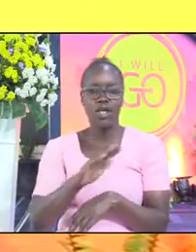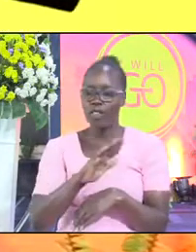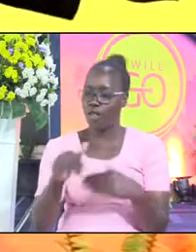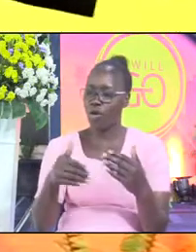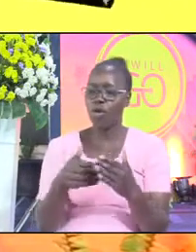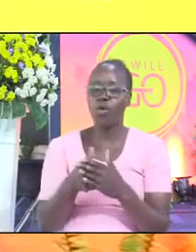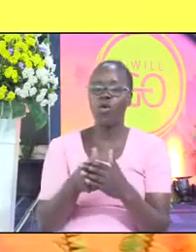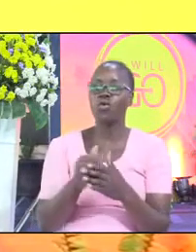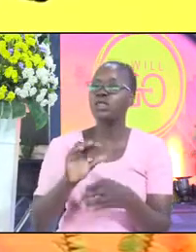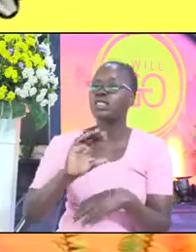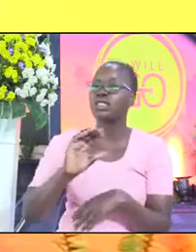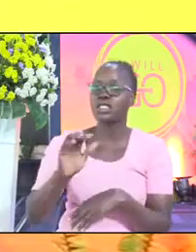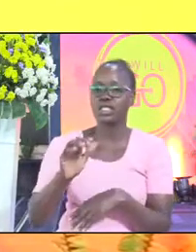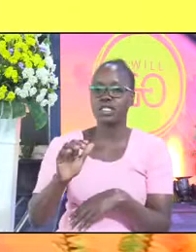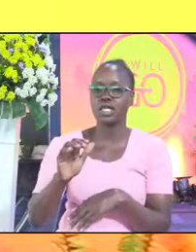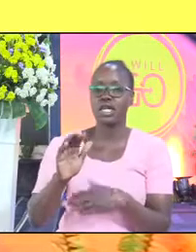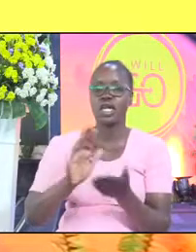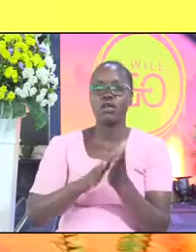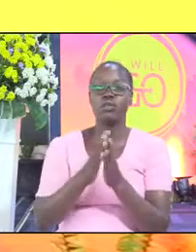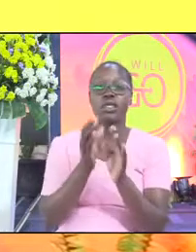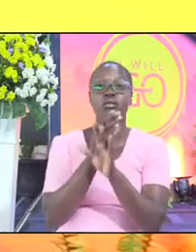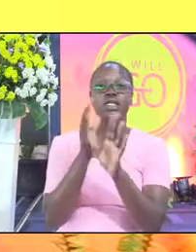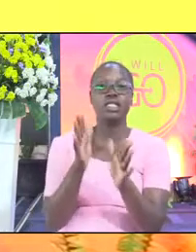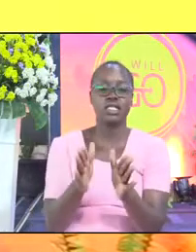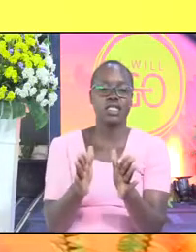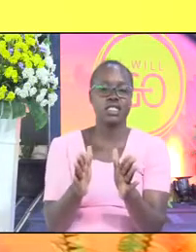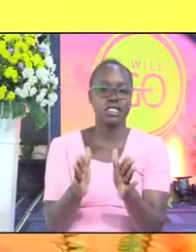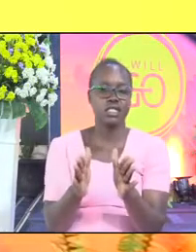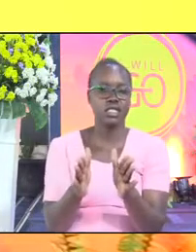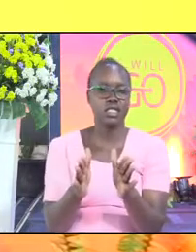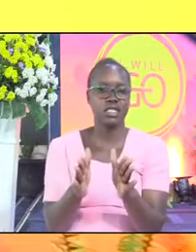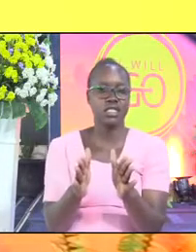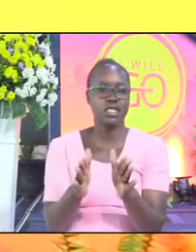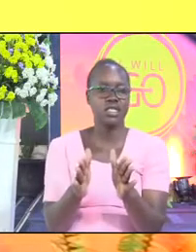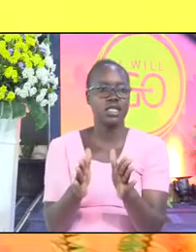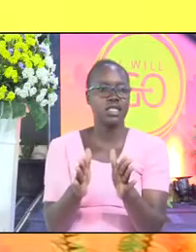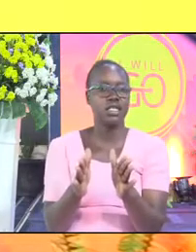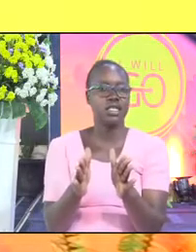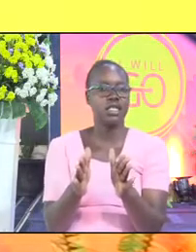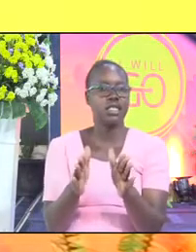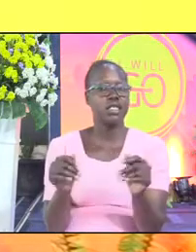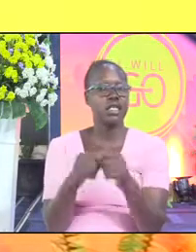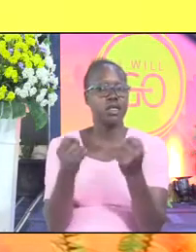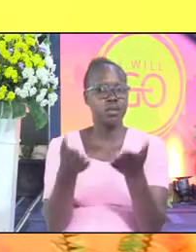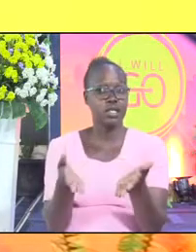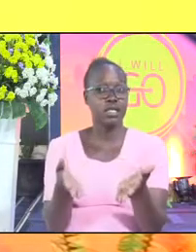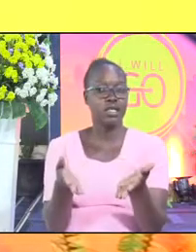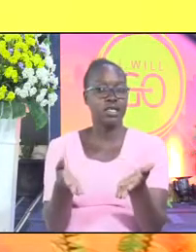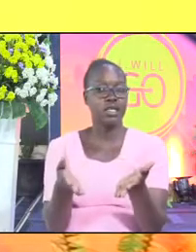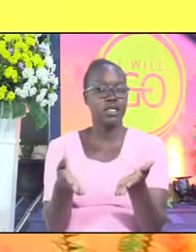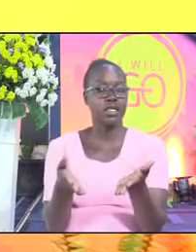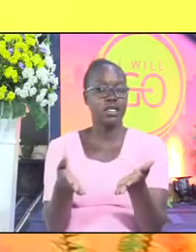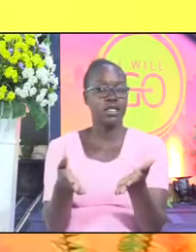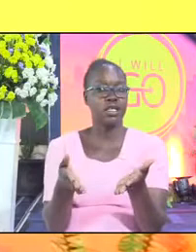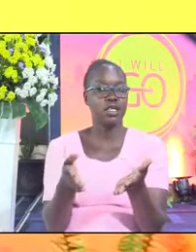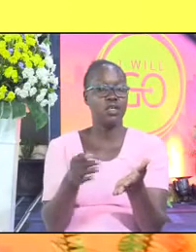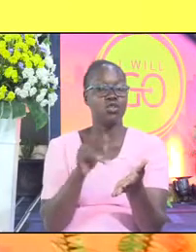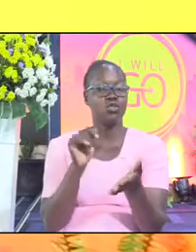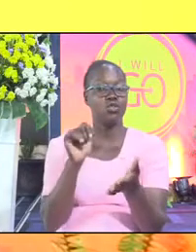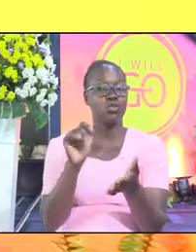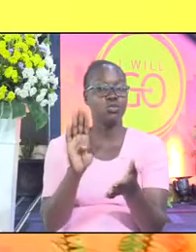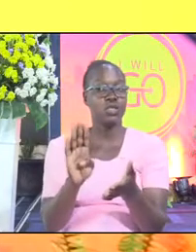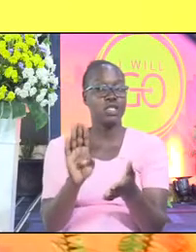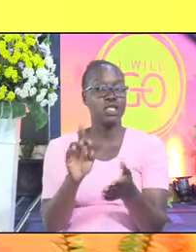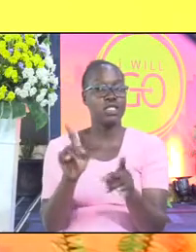the whole city became Christians. It can happen here. You could be